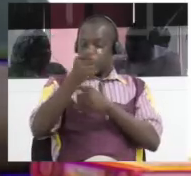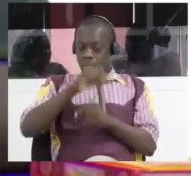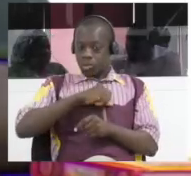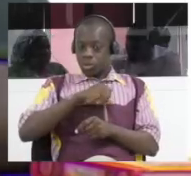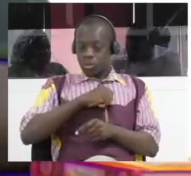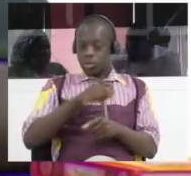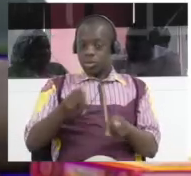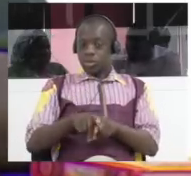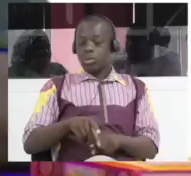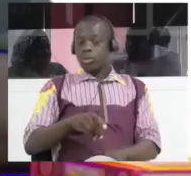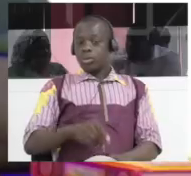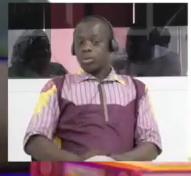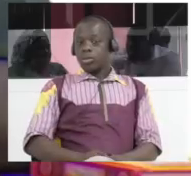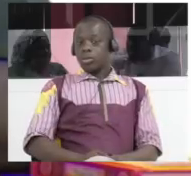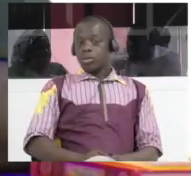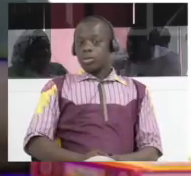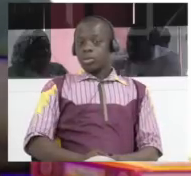locked, and then